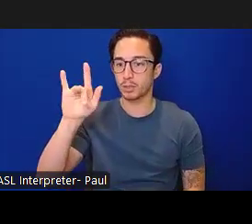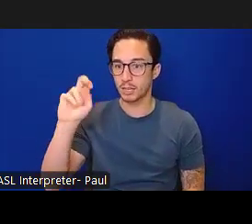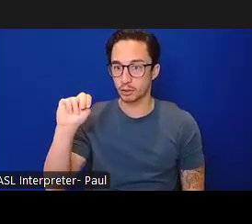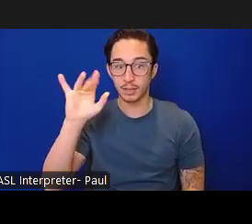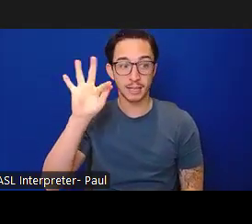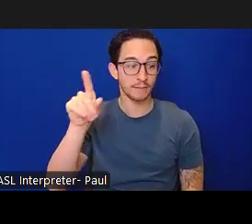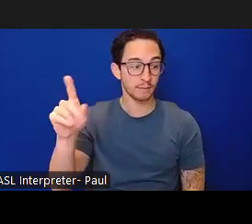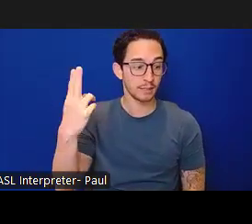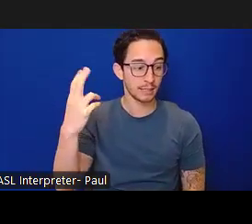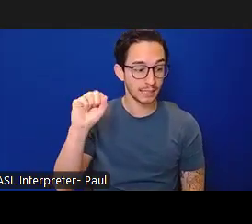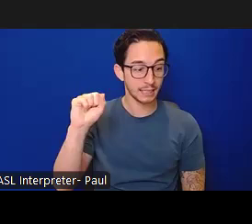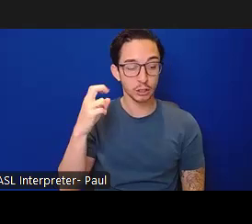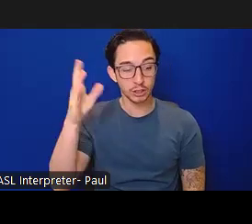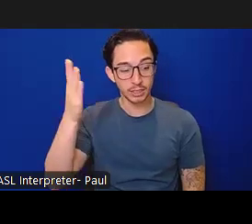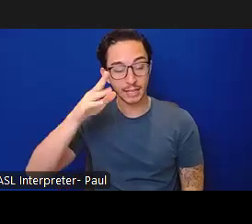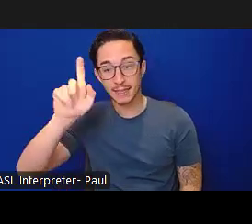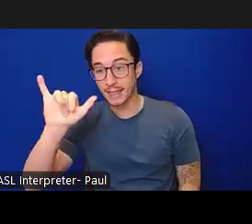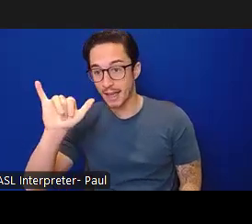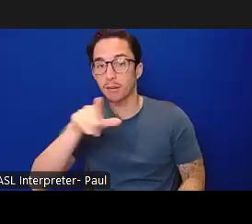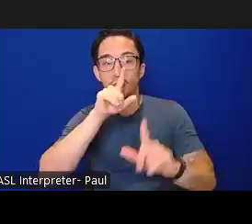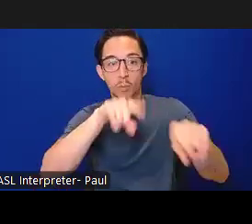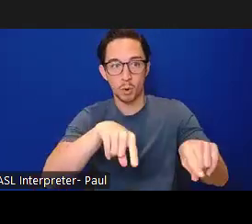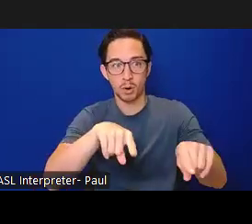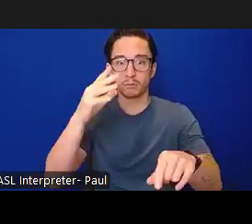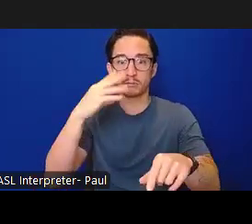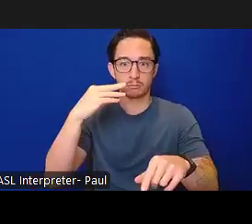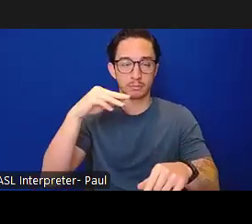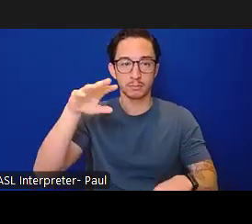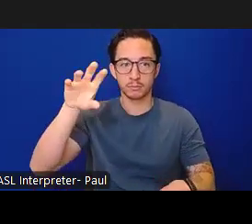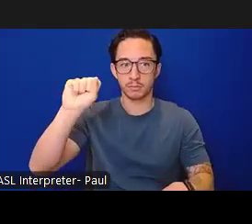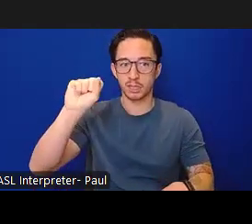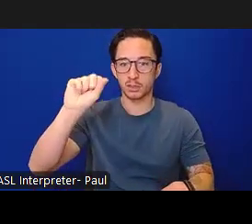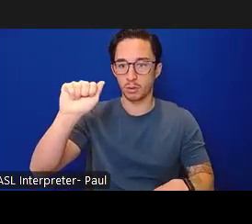they reports being sexually assaulted by an employer.